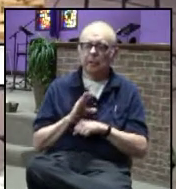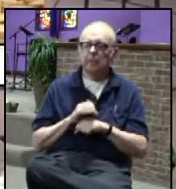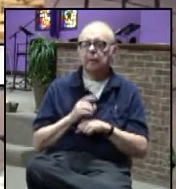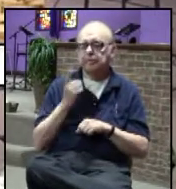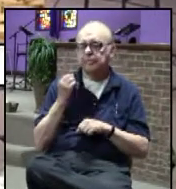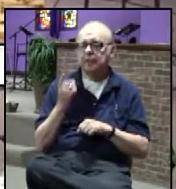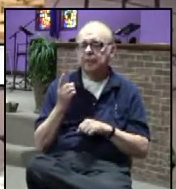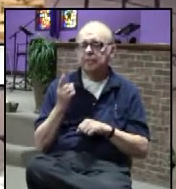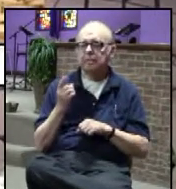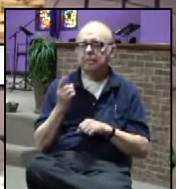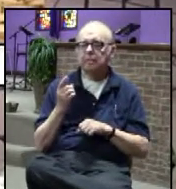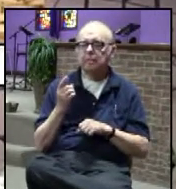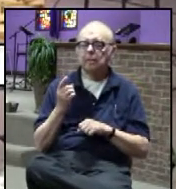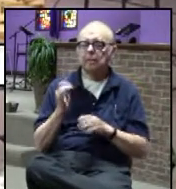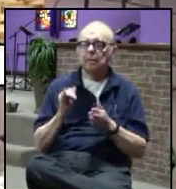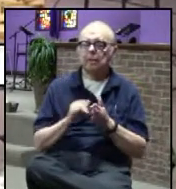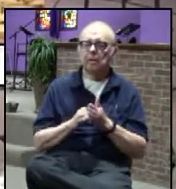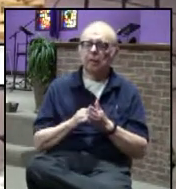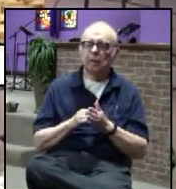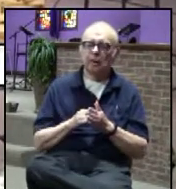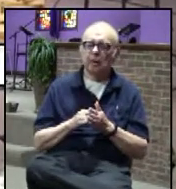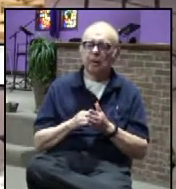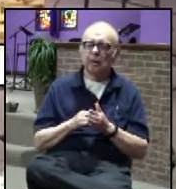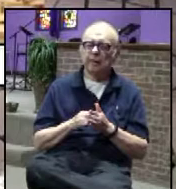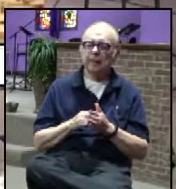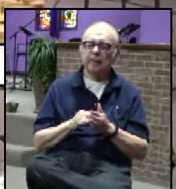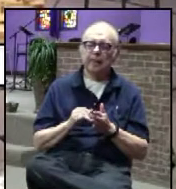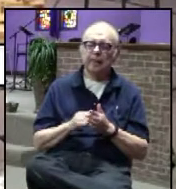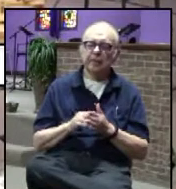understanding that this isn't